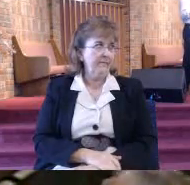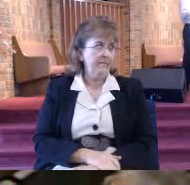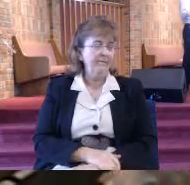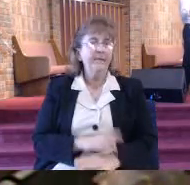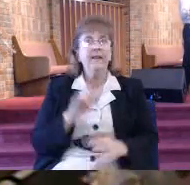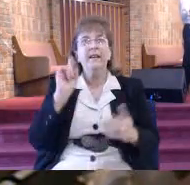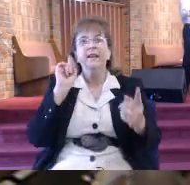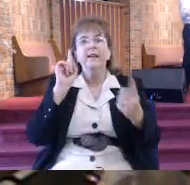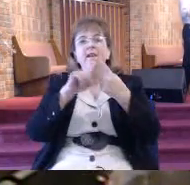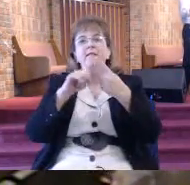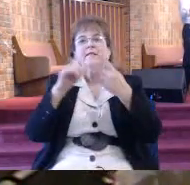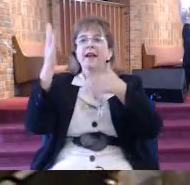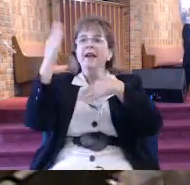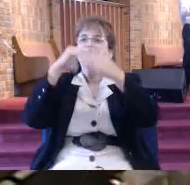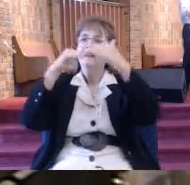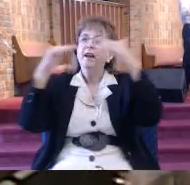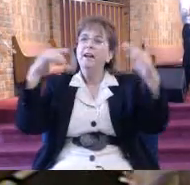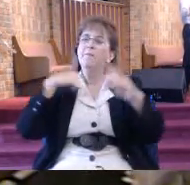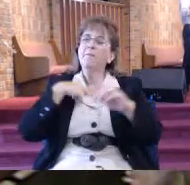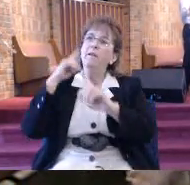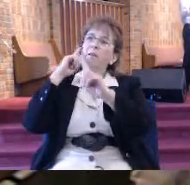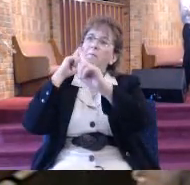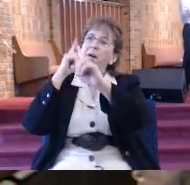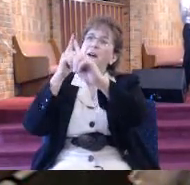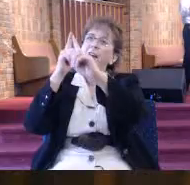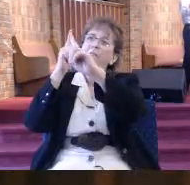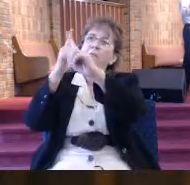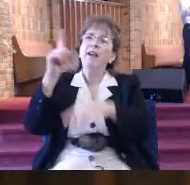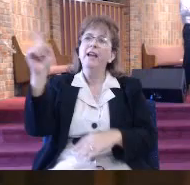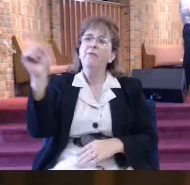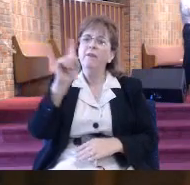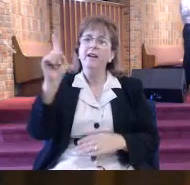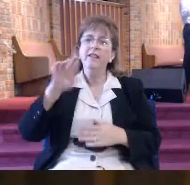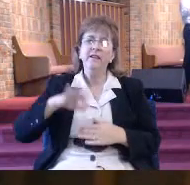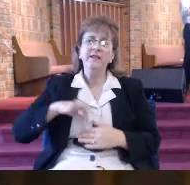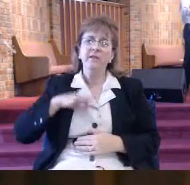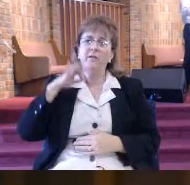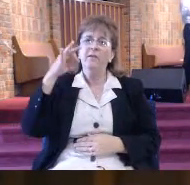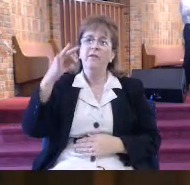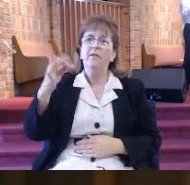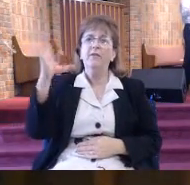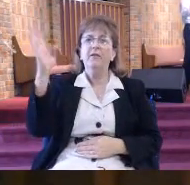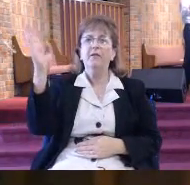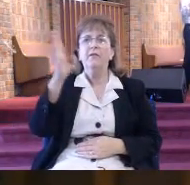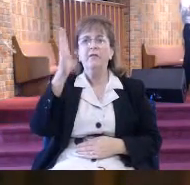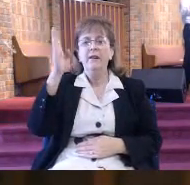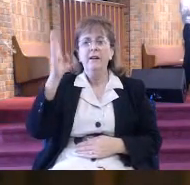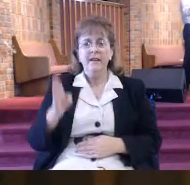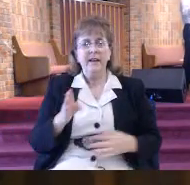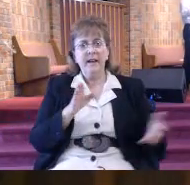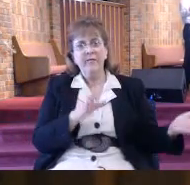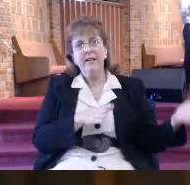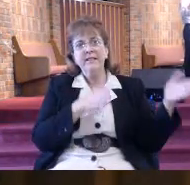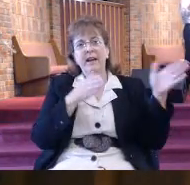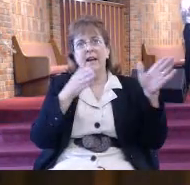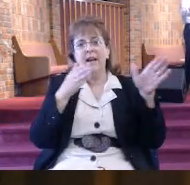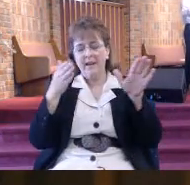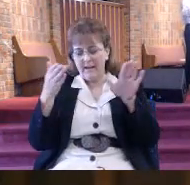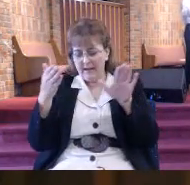To Canaan's land, I'm on my way, where the soul